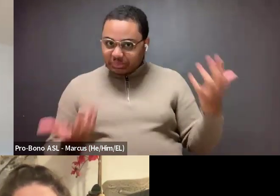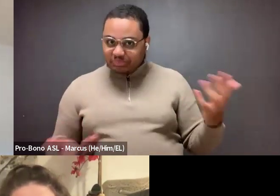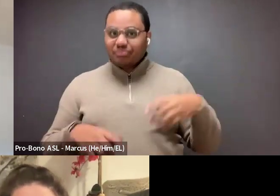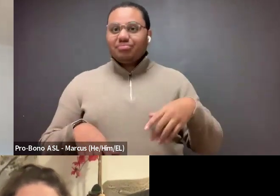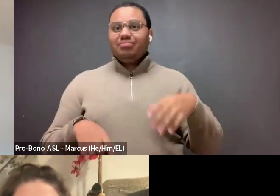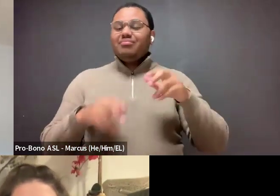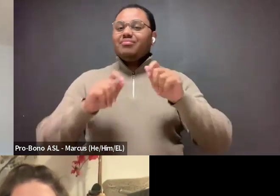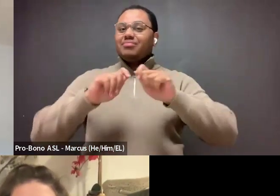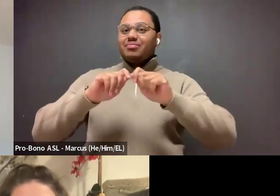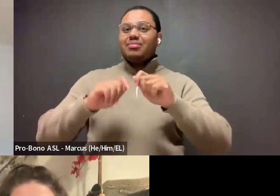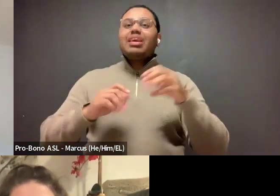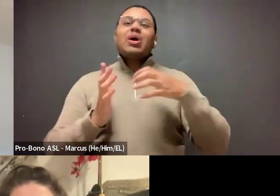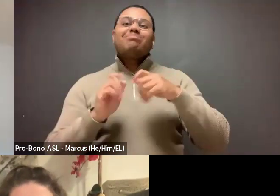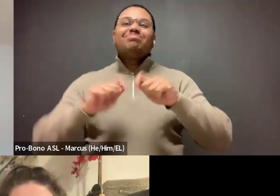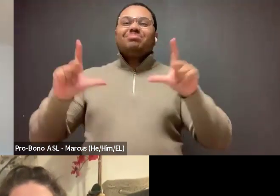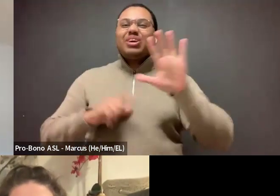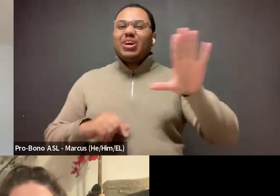opening her bio.